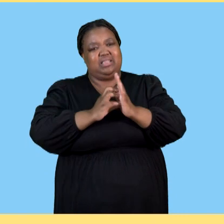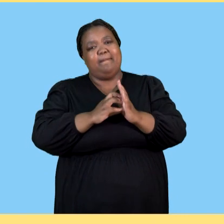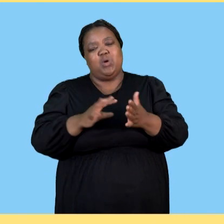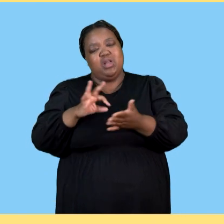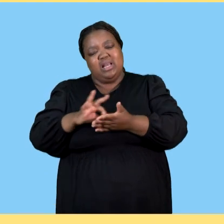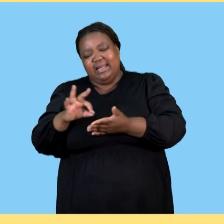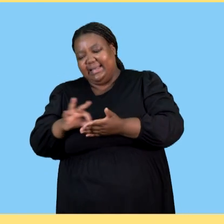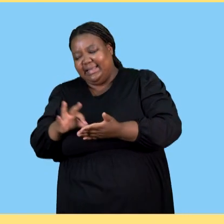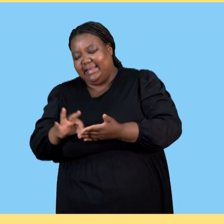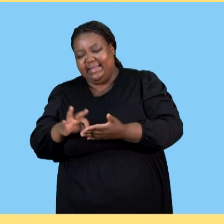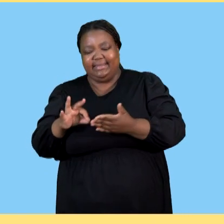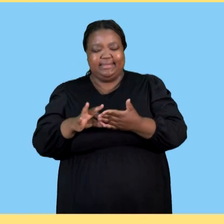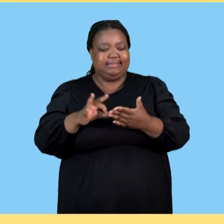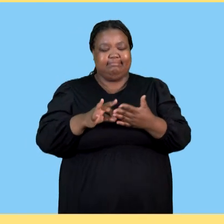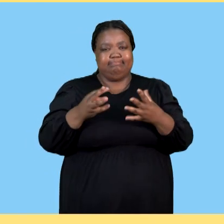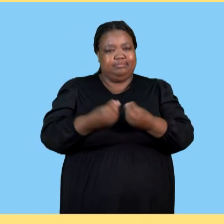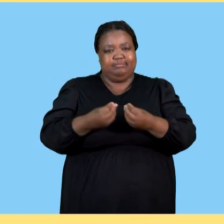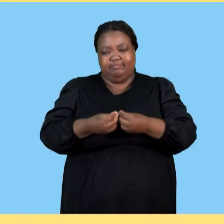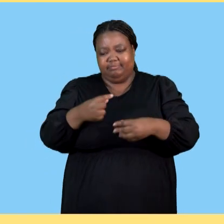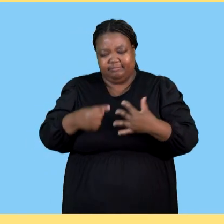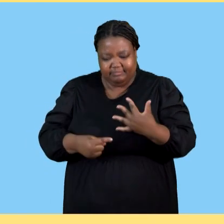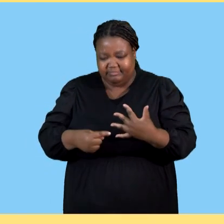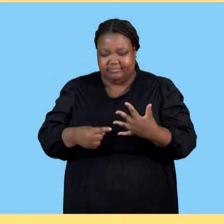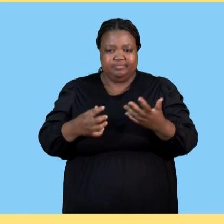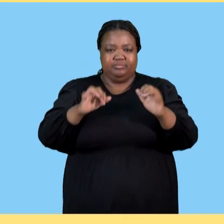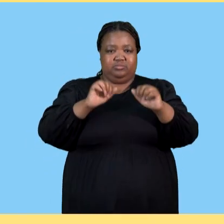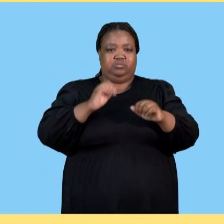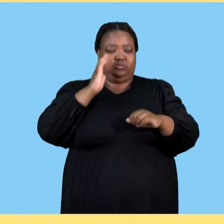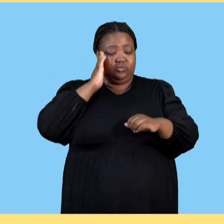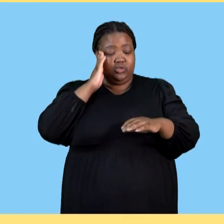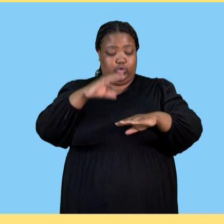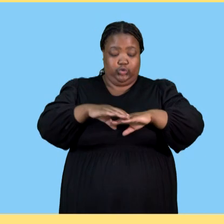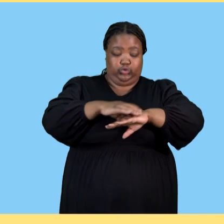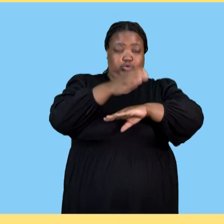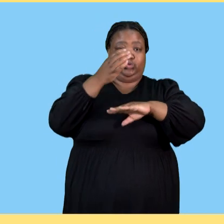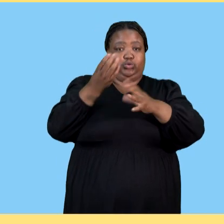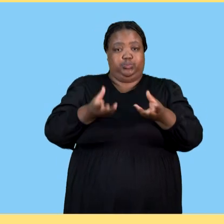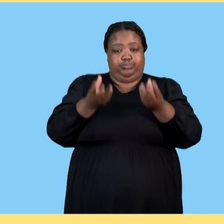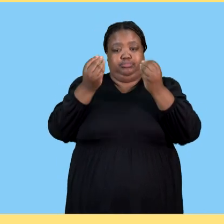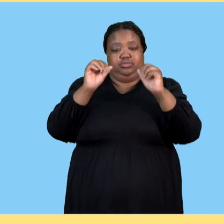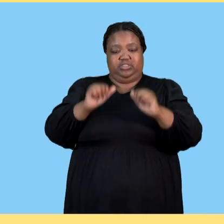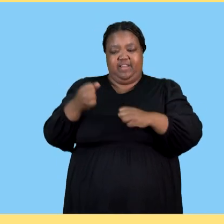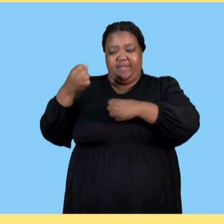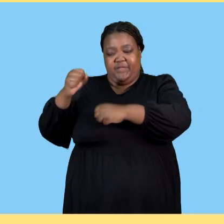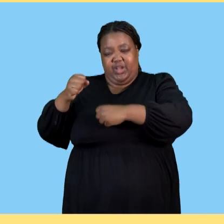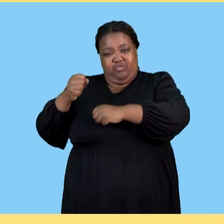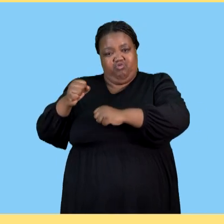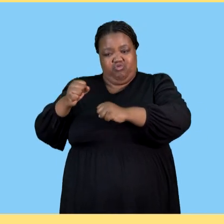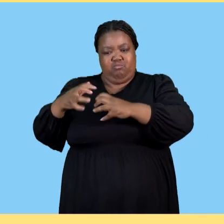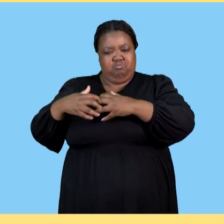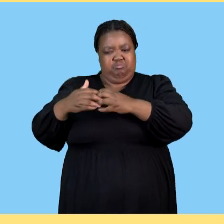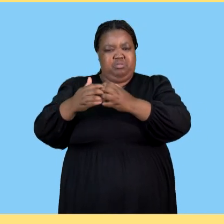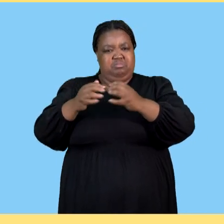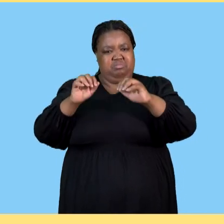cleaning materials. We know that when we are producing shoes, we are producing them in a factory,